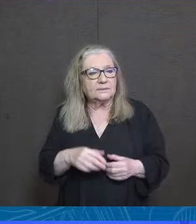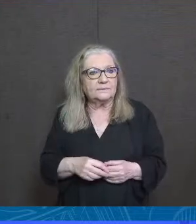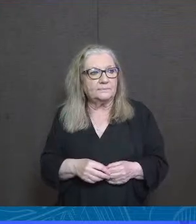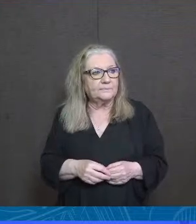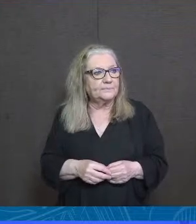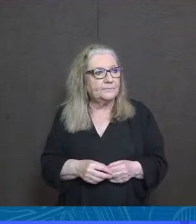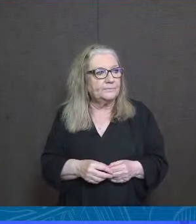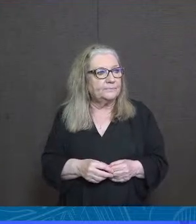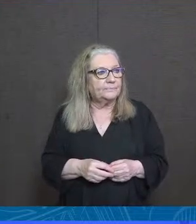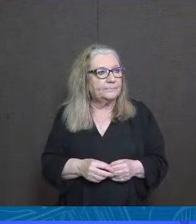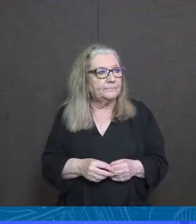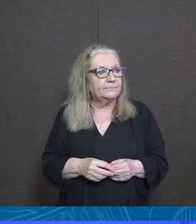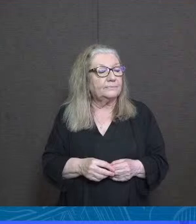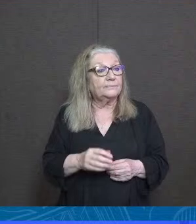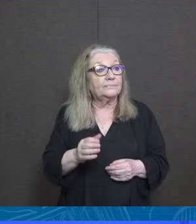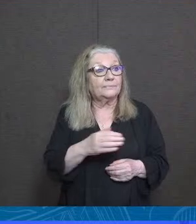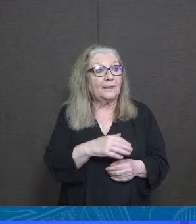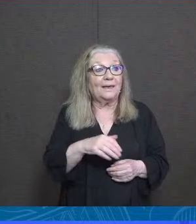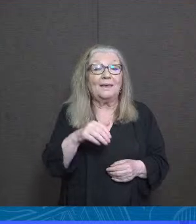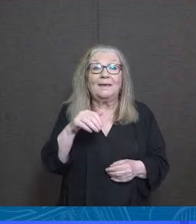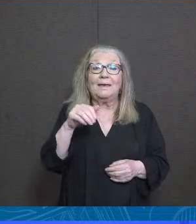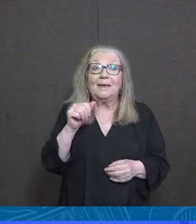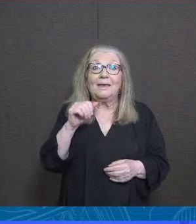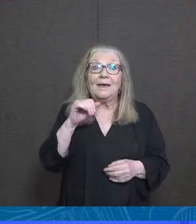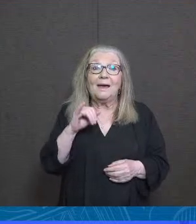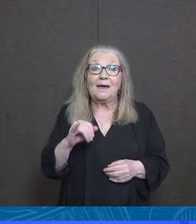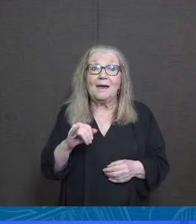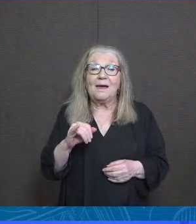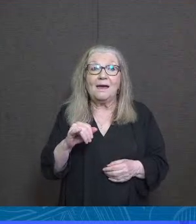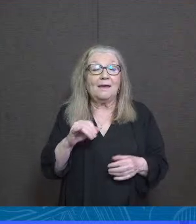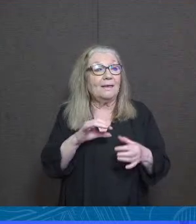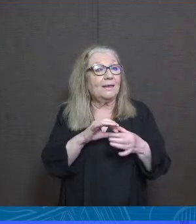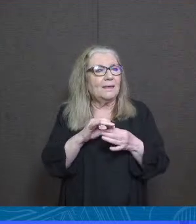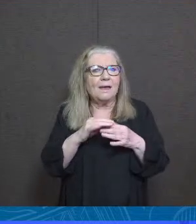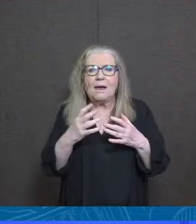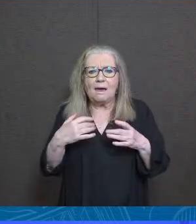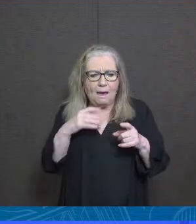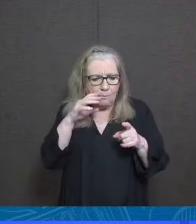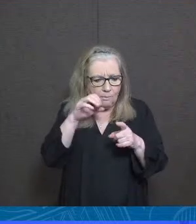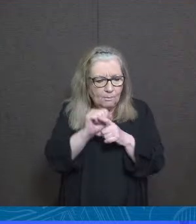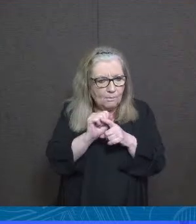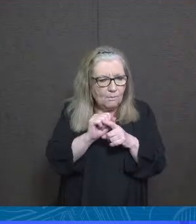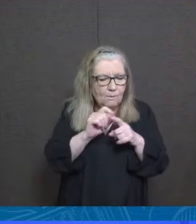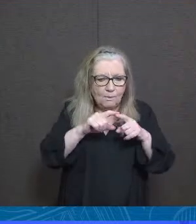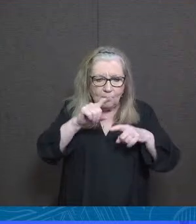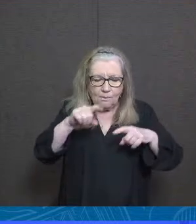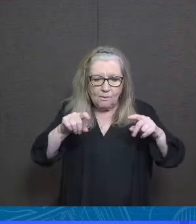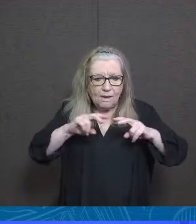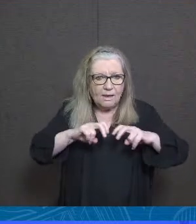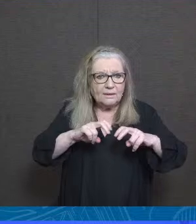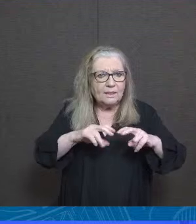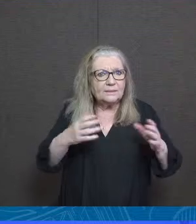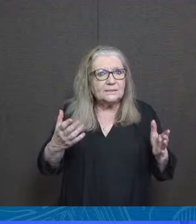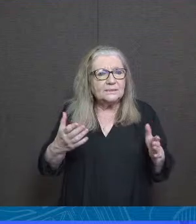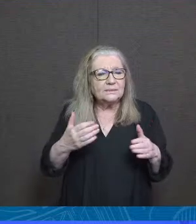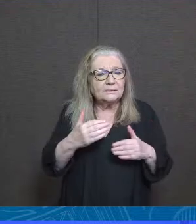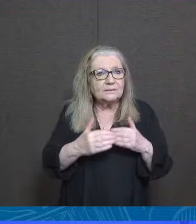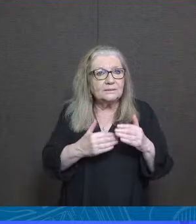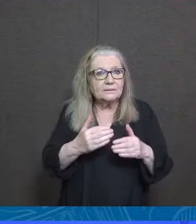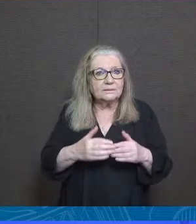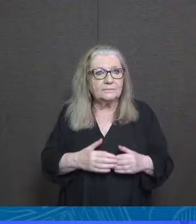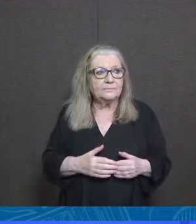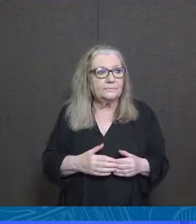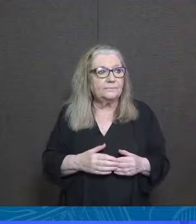Next. AI in detection, monitoring, analysis, and forecasting of hazards.